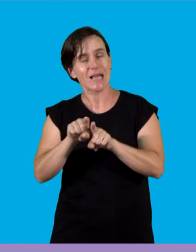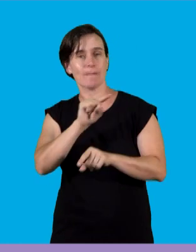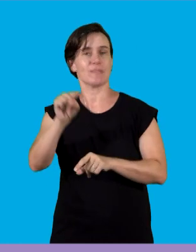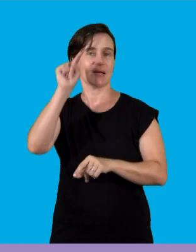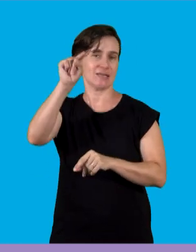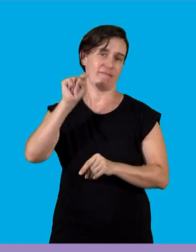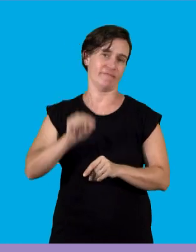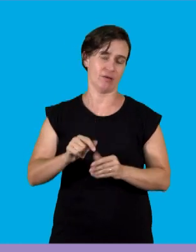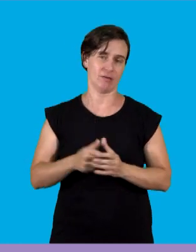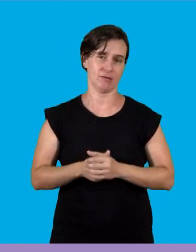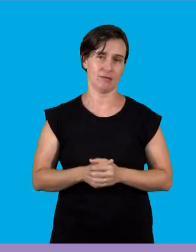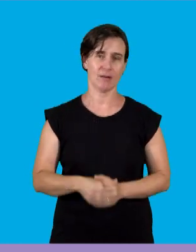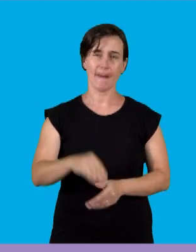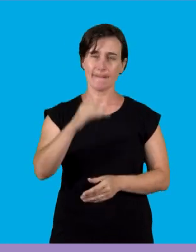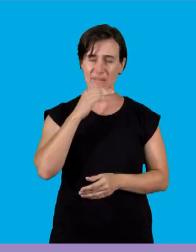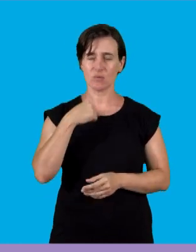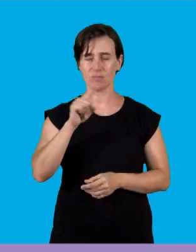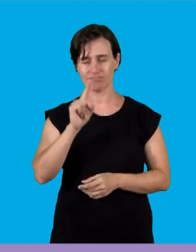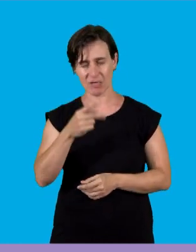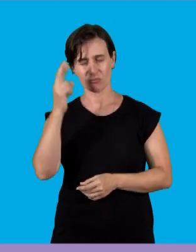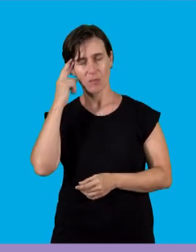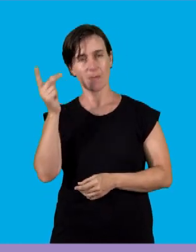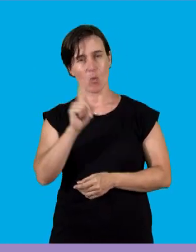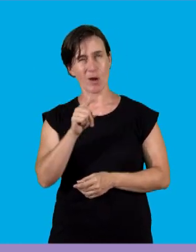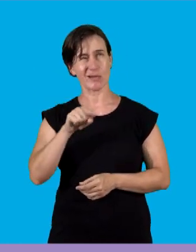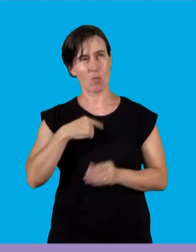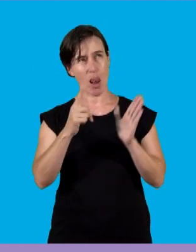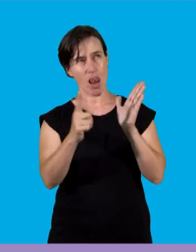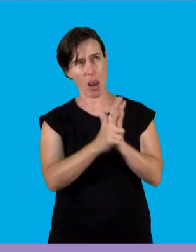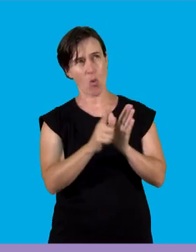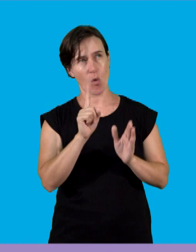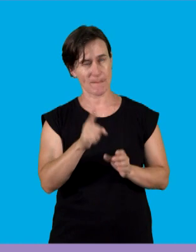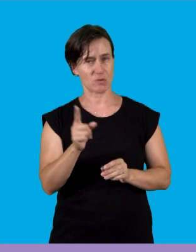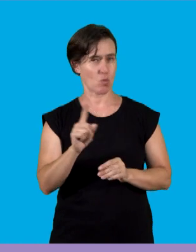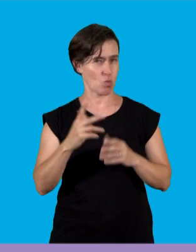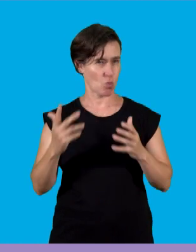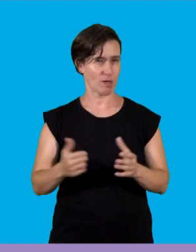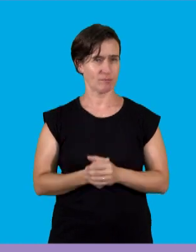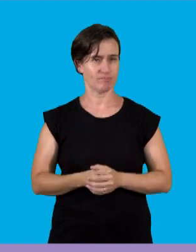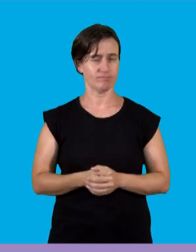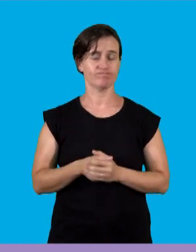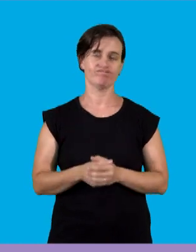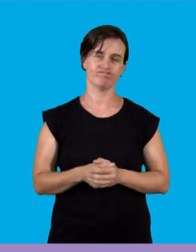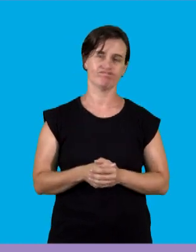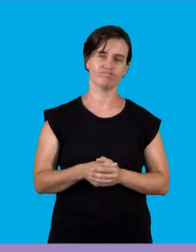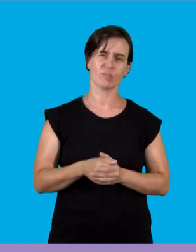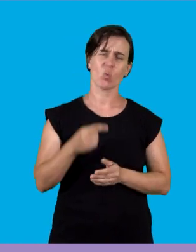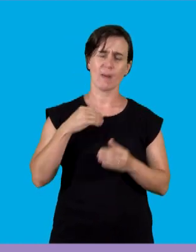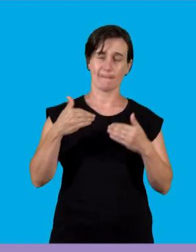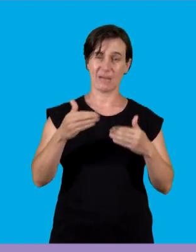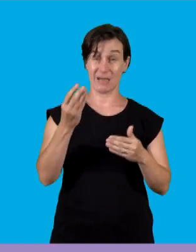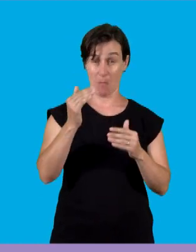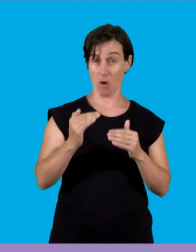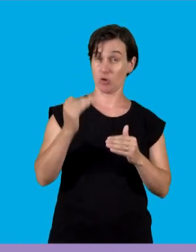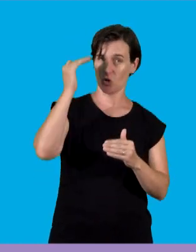are dividing. So we need to remember our exponent laws. Let's start with the numerator. So what do we